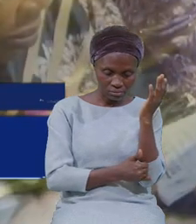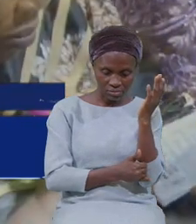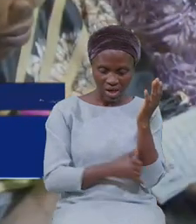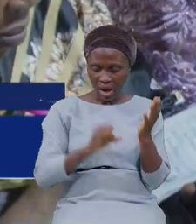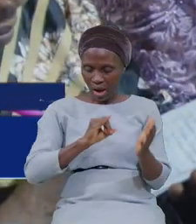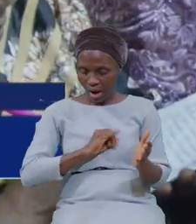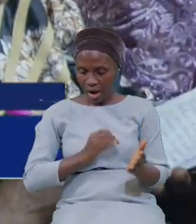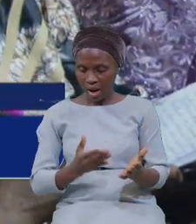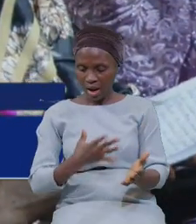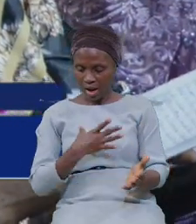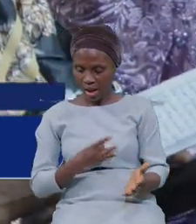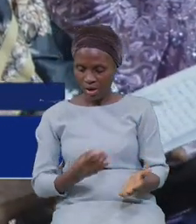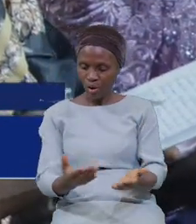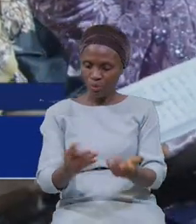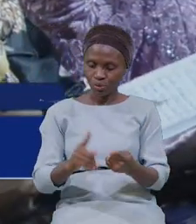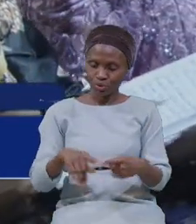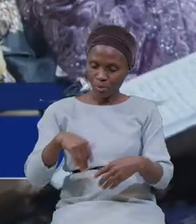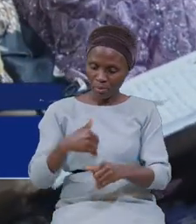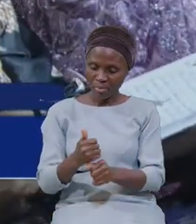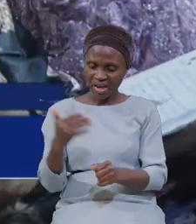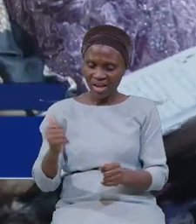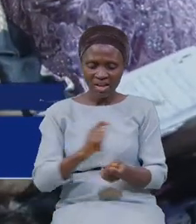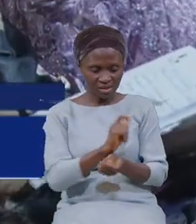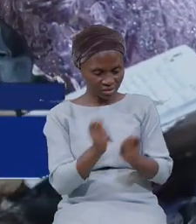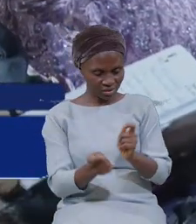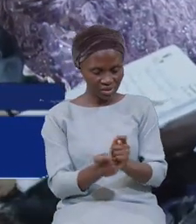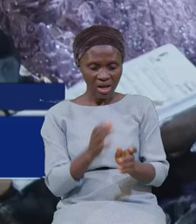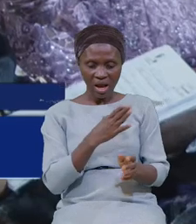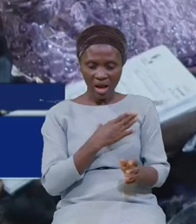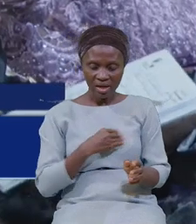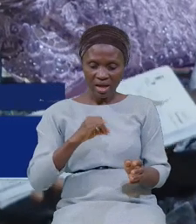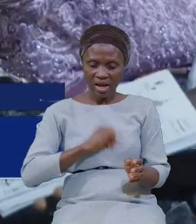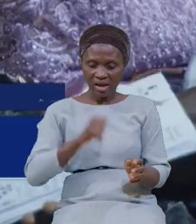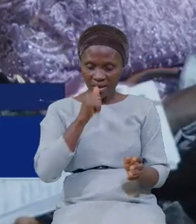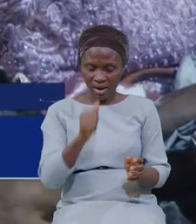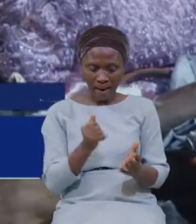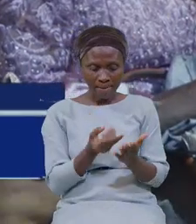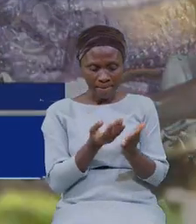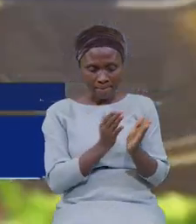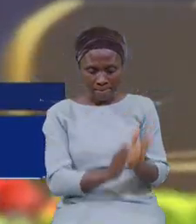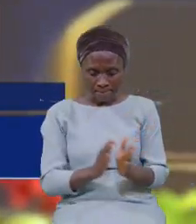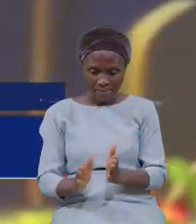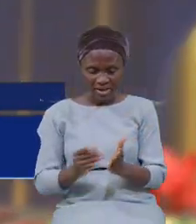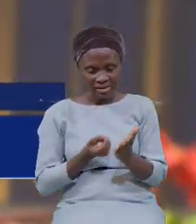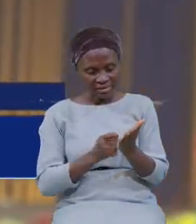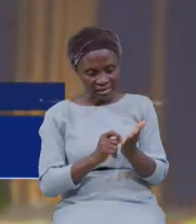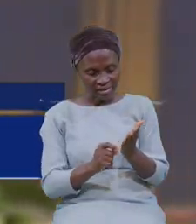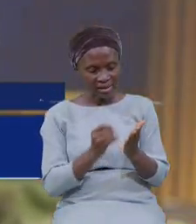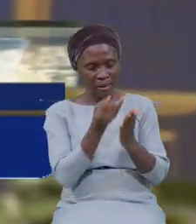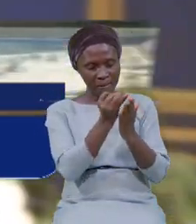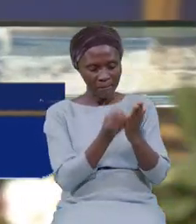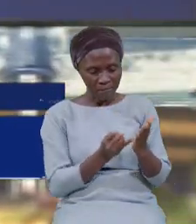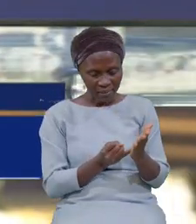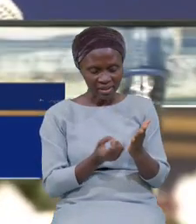to make a change. And I'm drawing up a proposal. I'm writing up